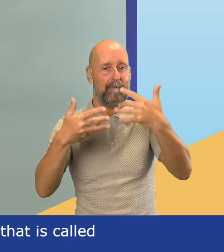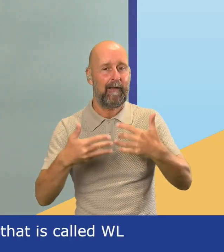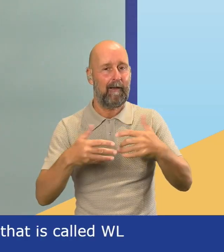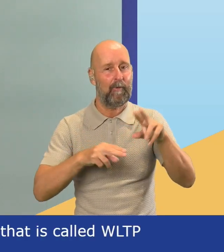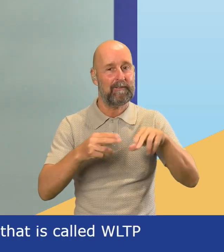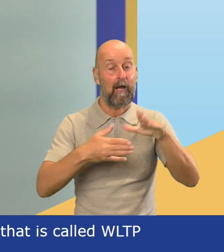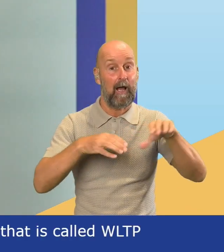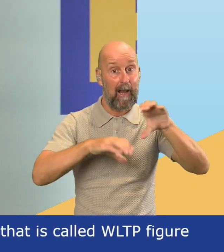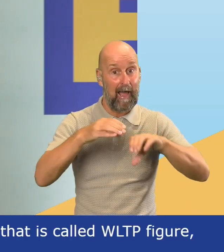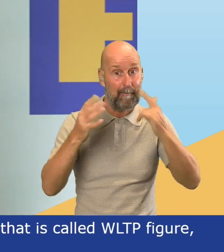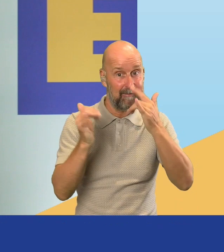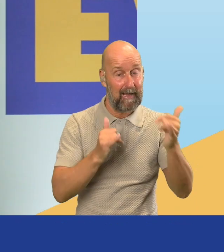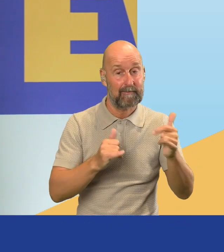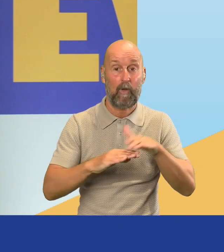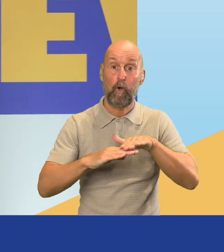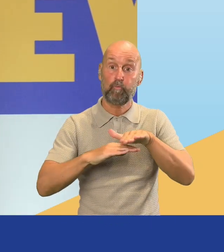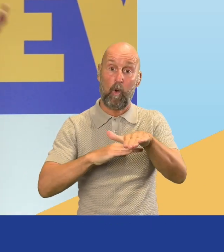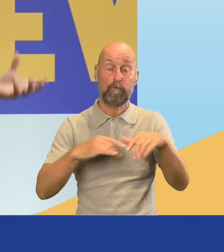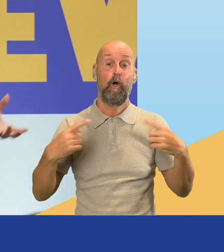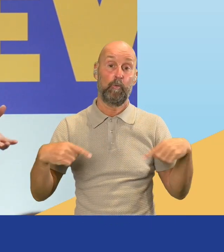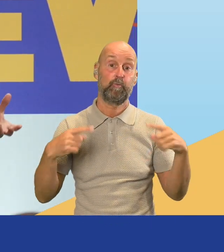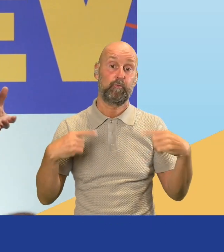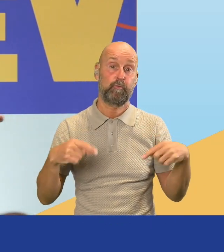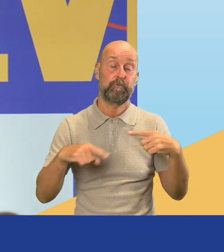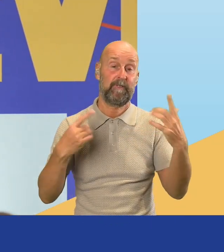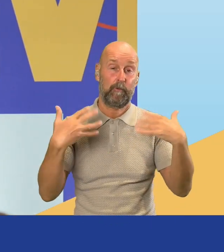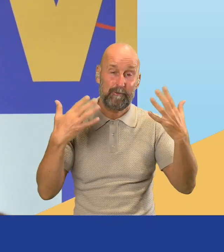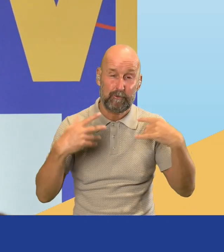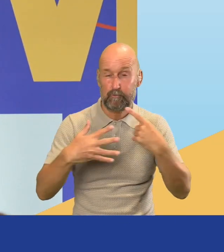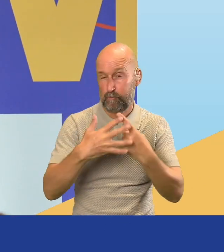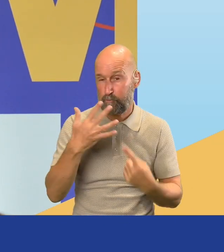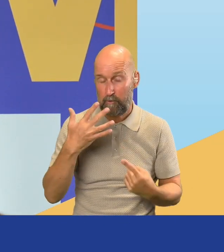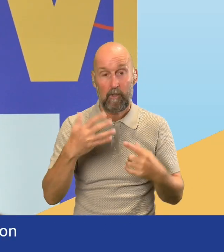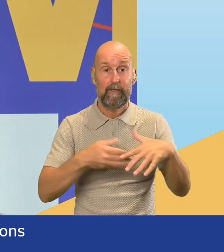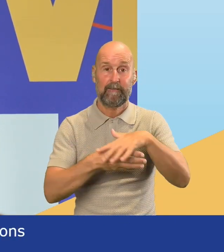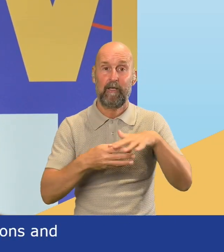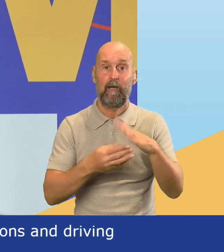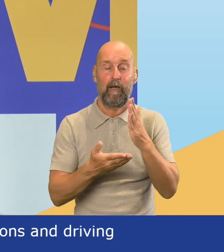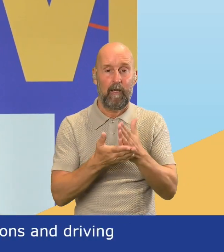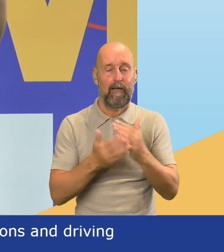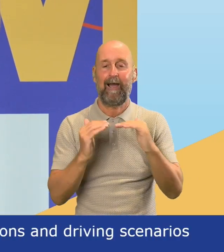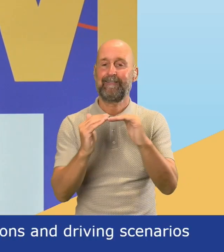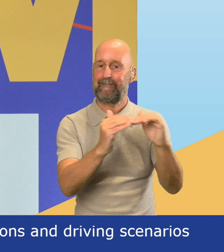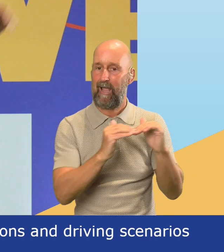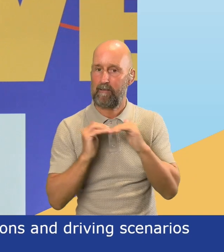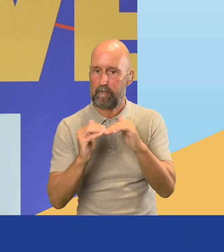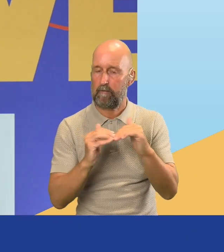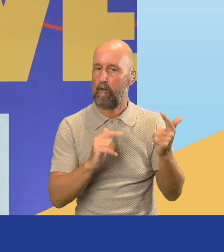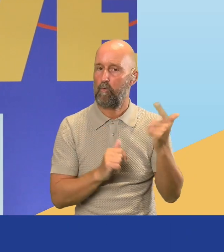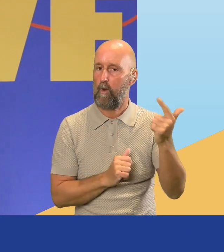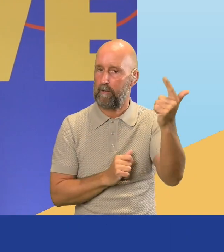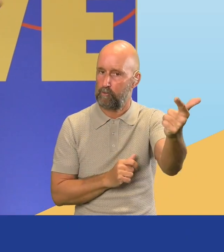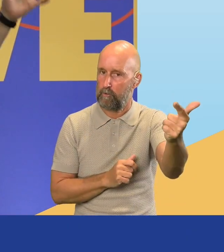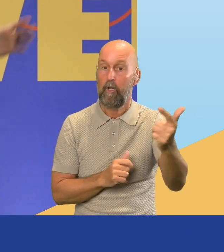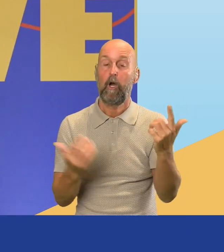lab test on a rolling road with various conditions and driving scenarios that gives a stated standard range output that